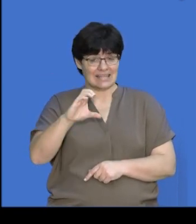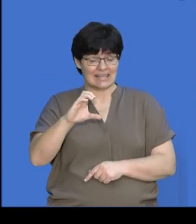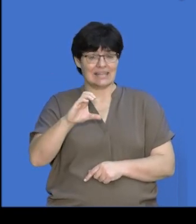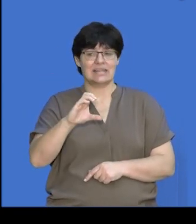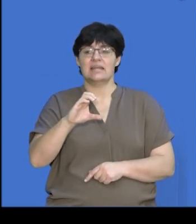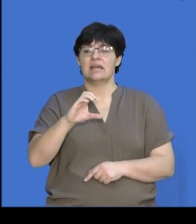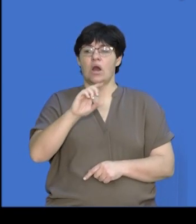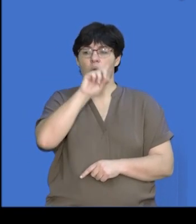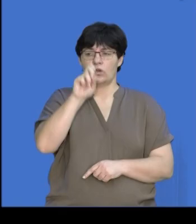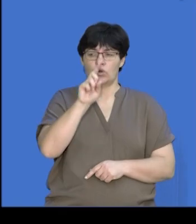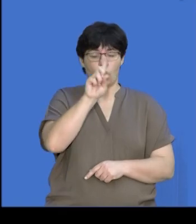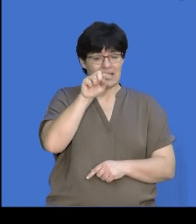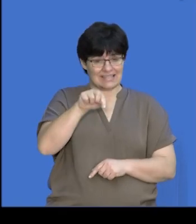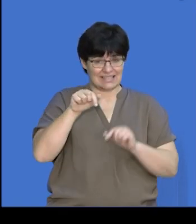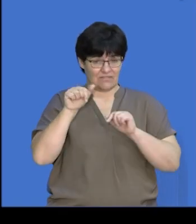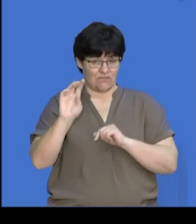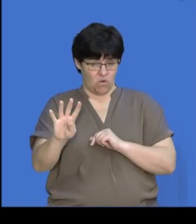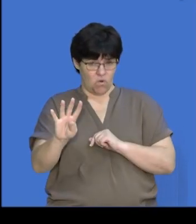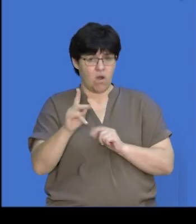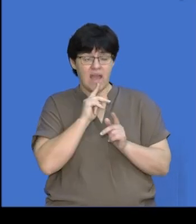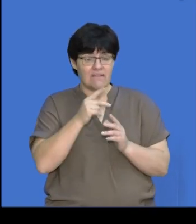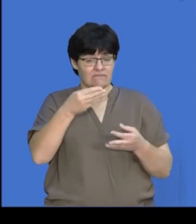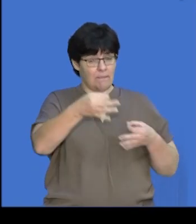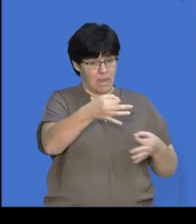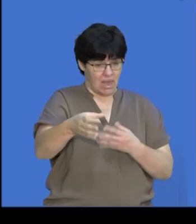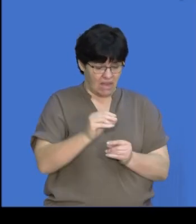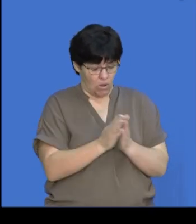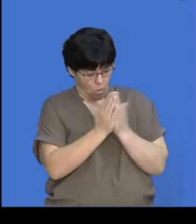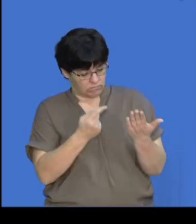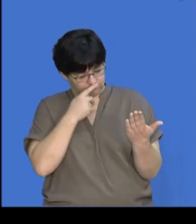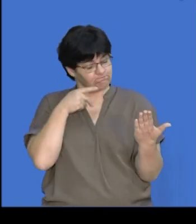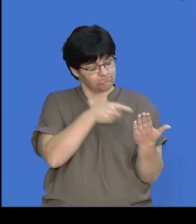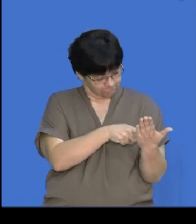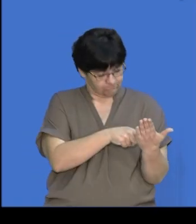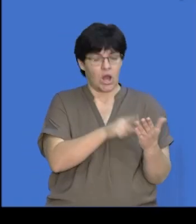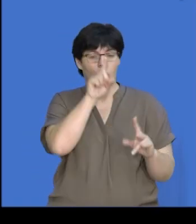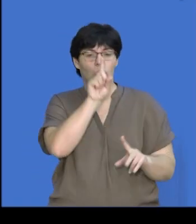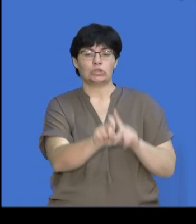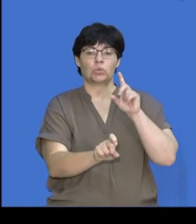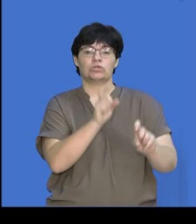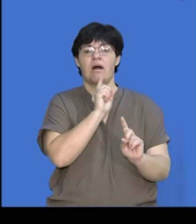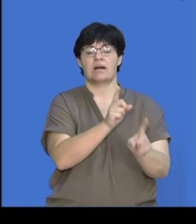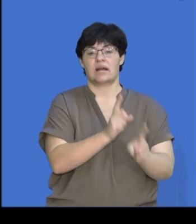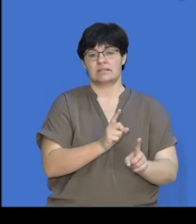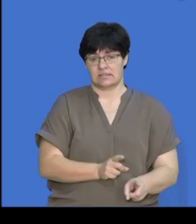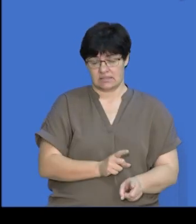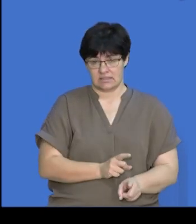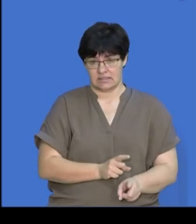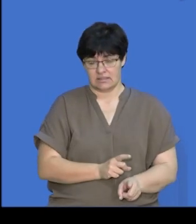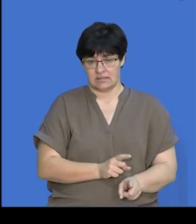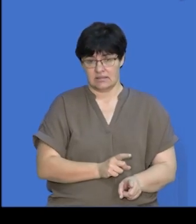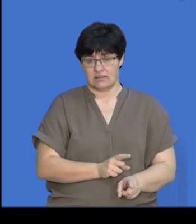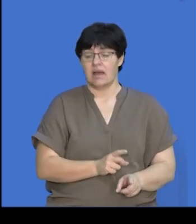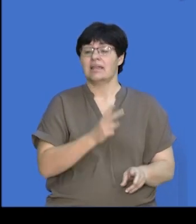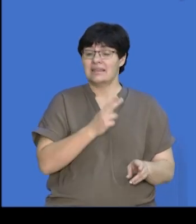164. So if you've got your past year papers, you can open them up and have a look at what types of questions were asked before this